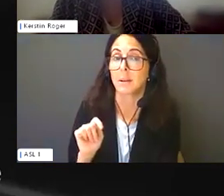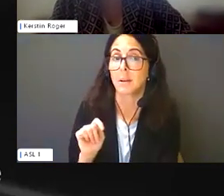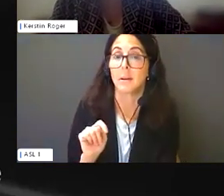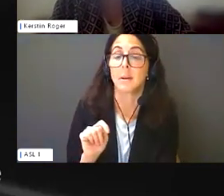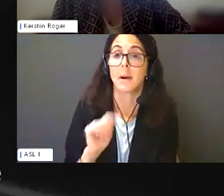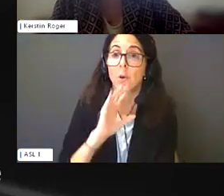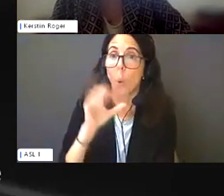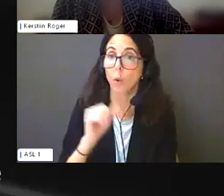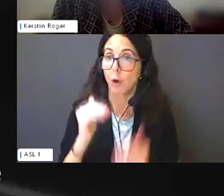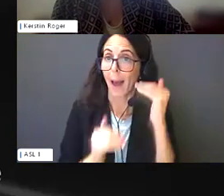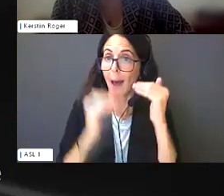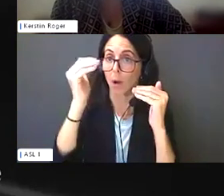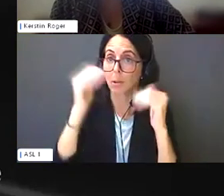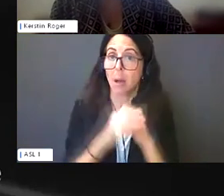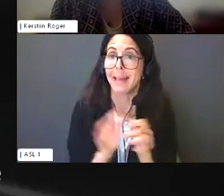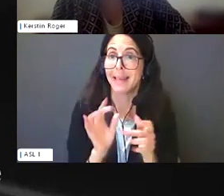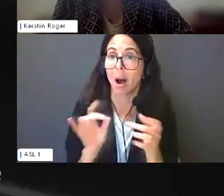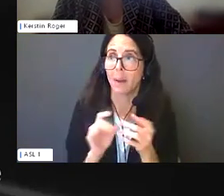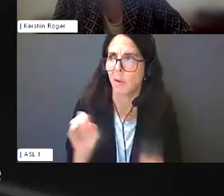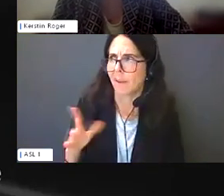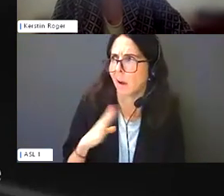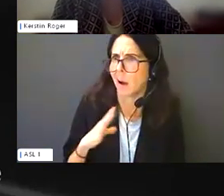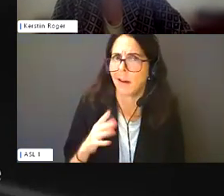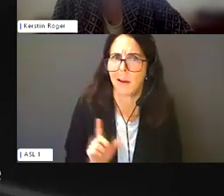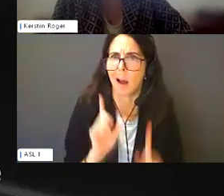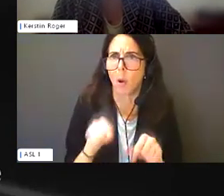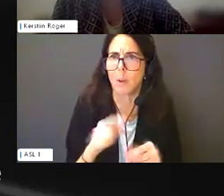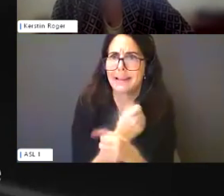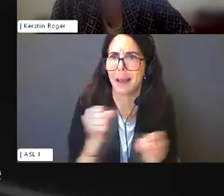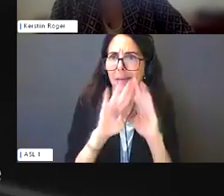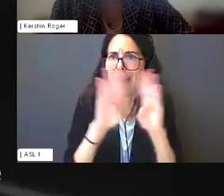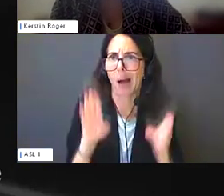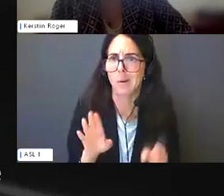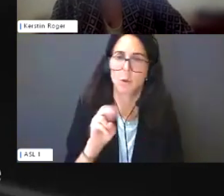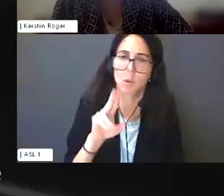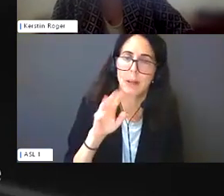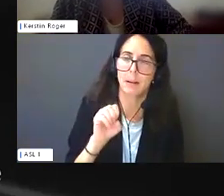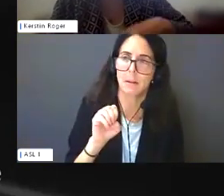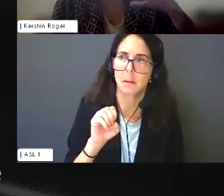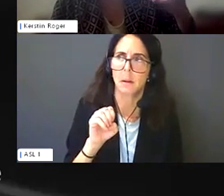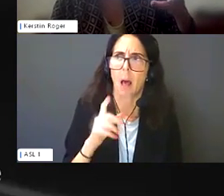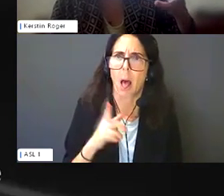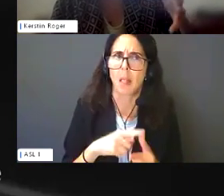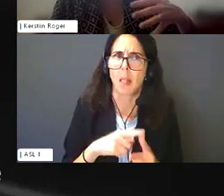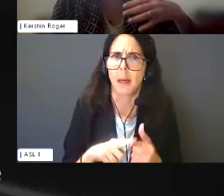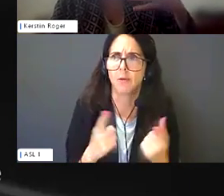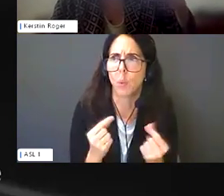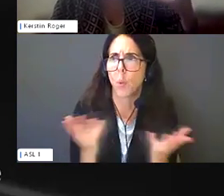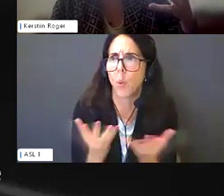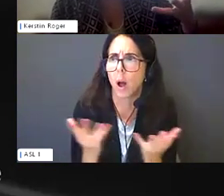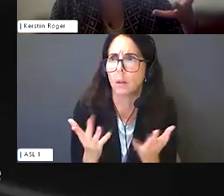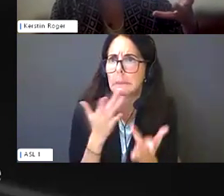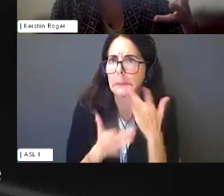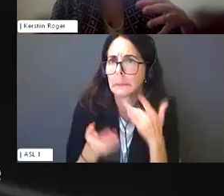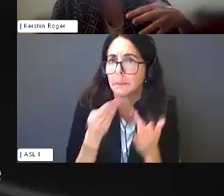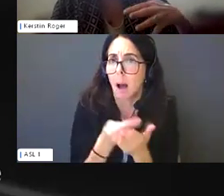adults say, well, then what? I'll be in the safe suite, and what will be the next solution? I'm on a fixed income, or I don't